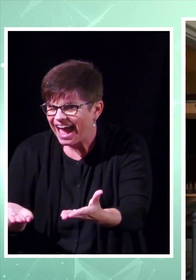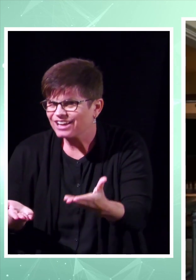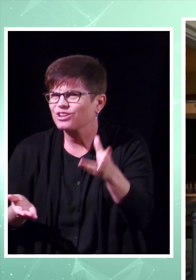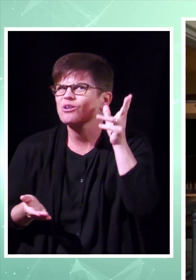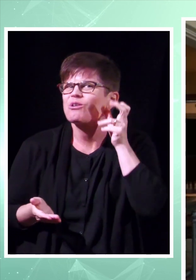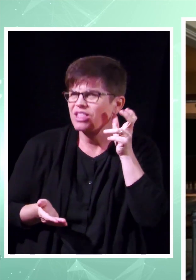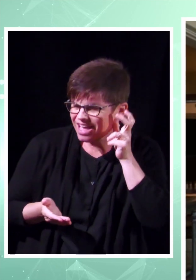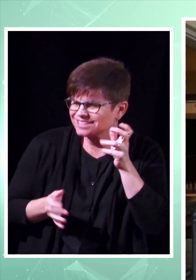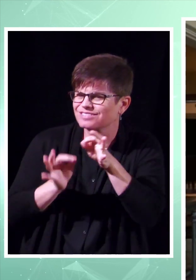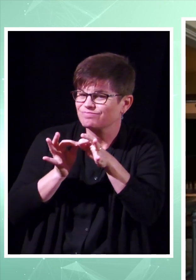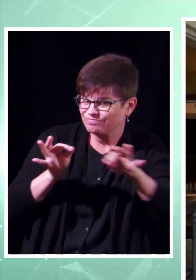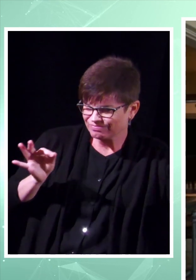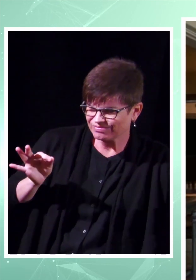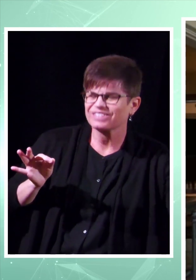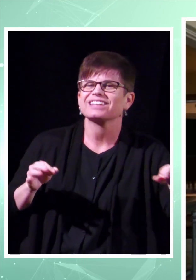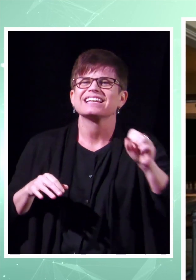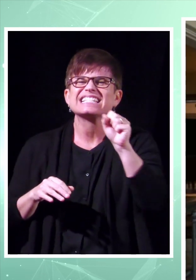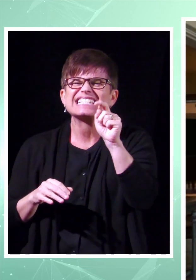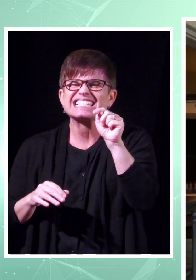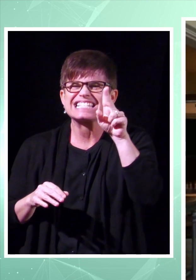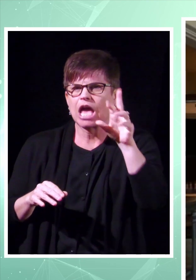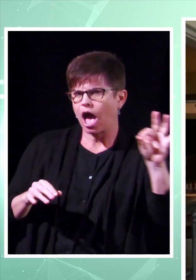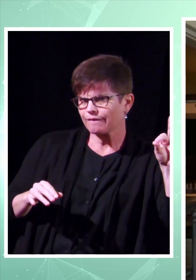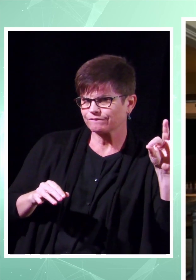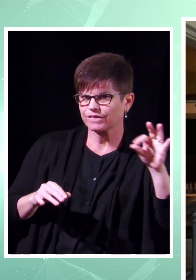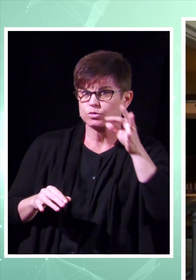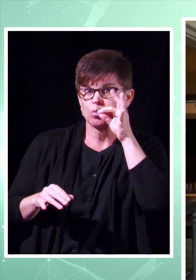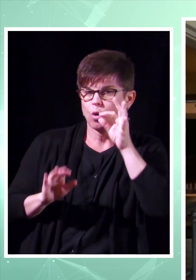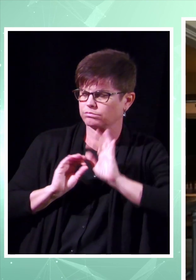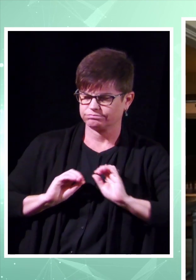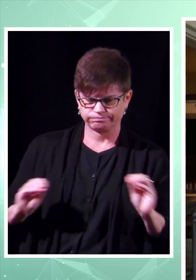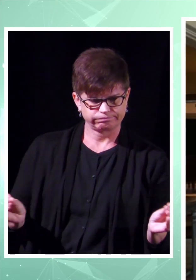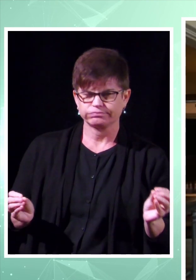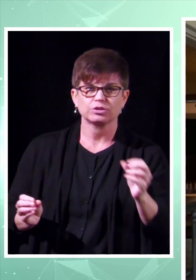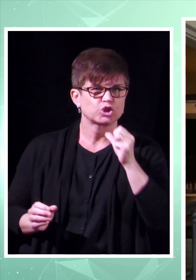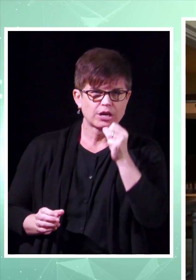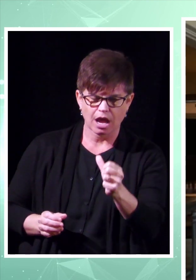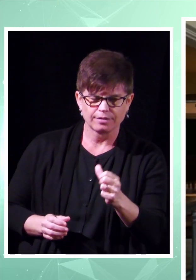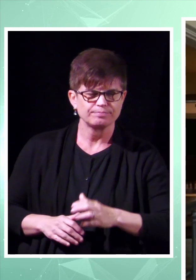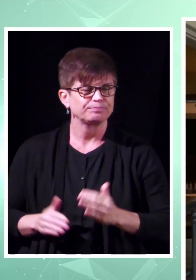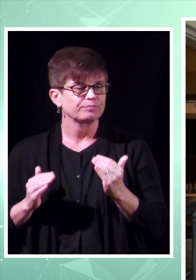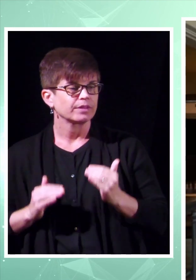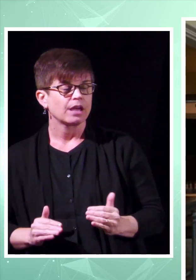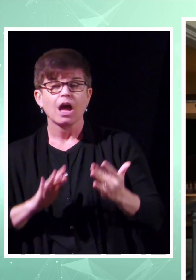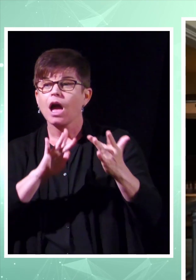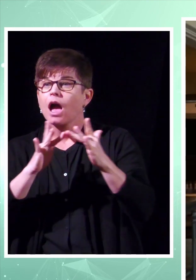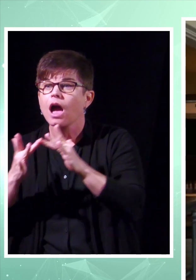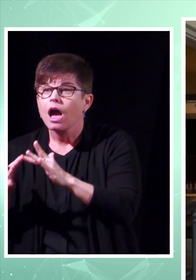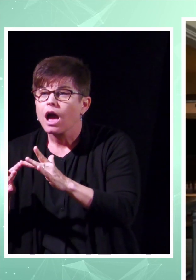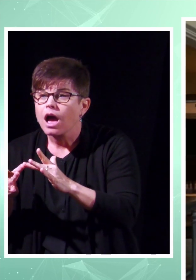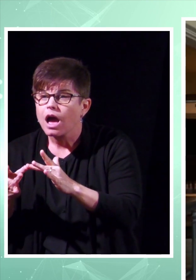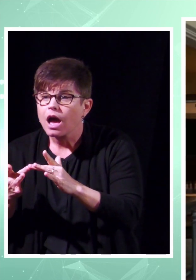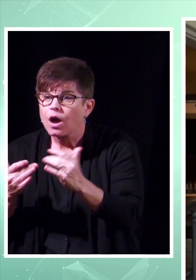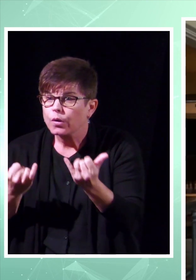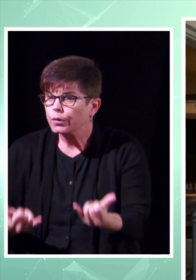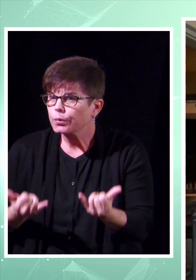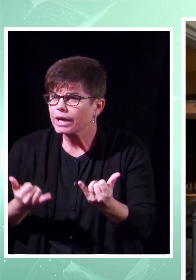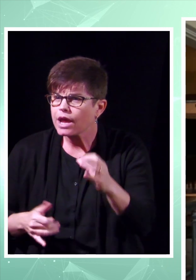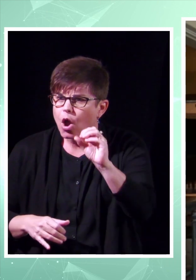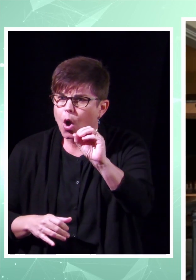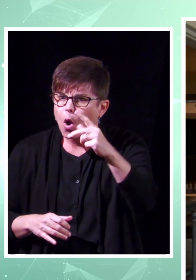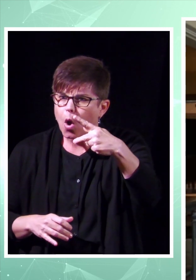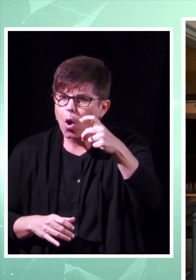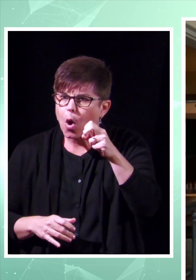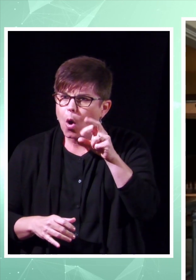That's exquisite. Thank you very much. Next from online, person writes, currently, Ocrevus is